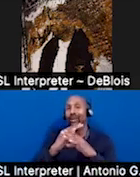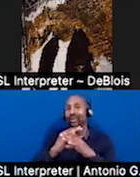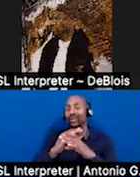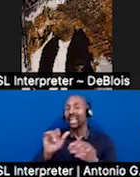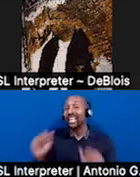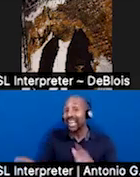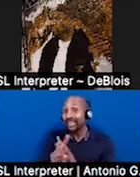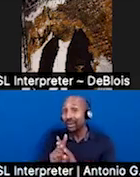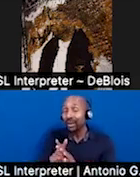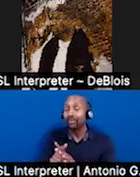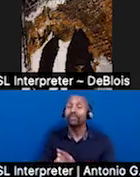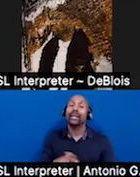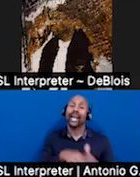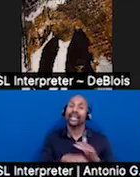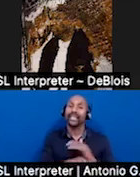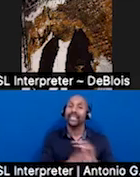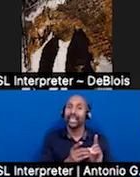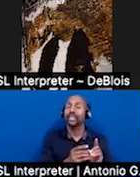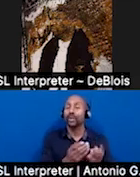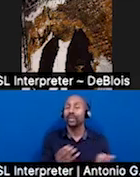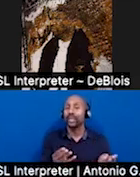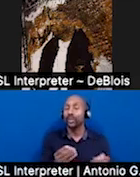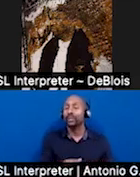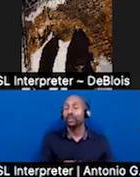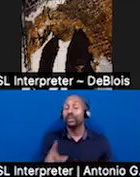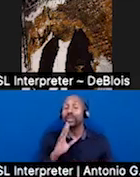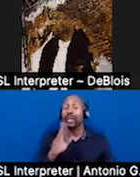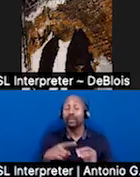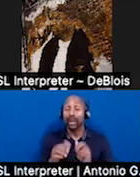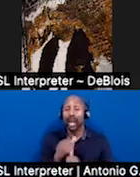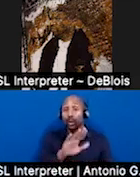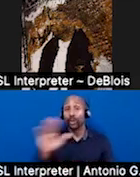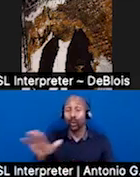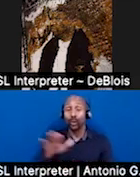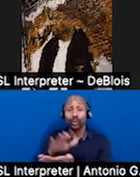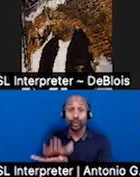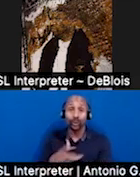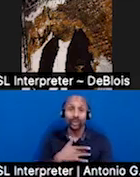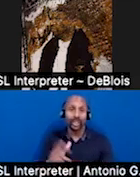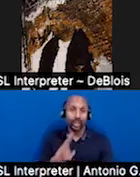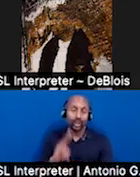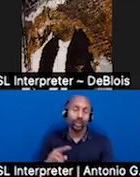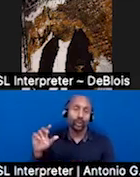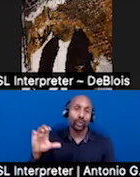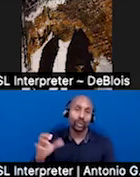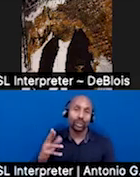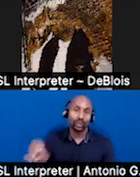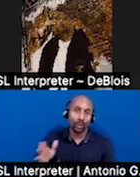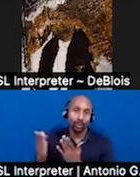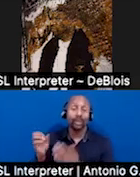accessing digital materials. You mentioned how your schools typically use Chromebooks or Google Classrooms, which are